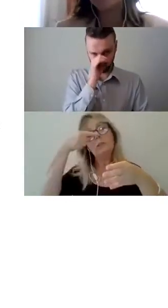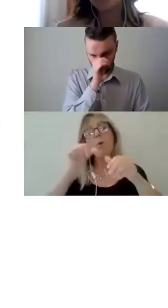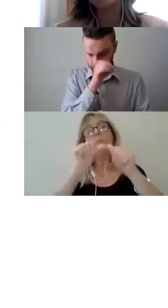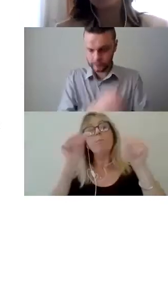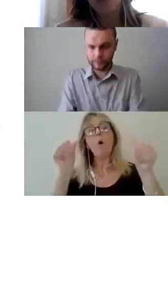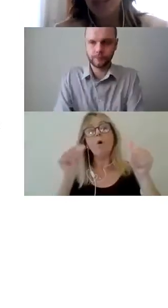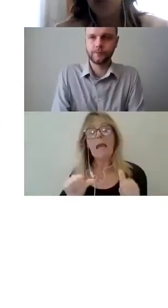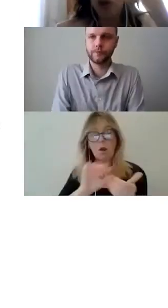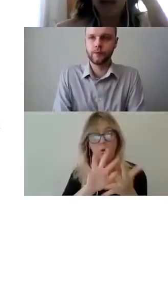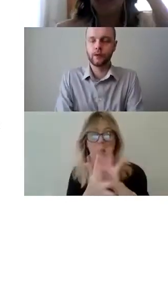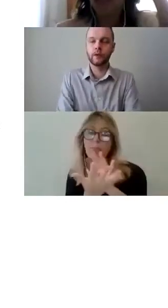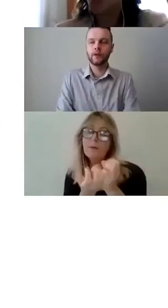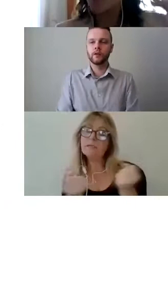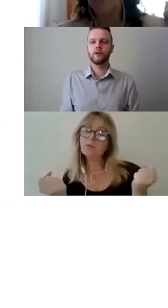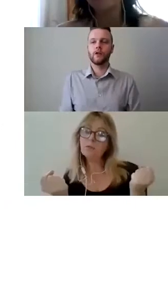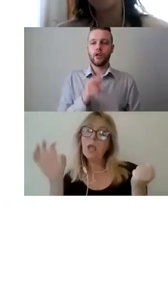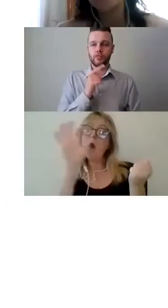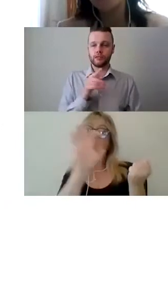On this very model, so